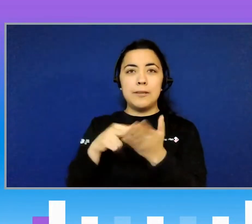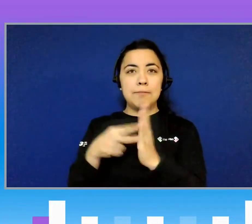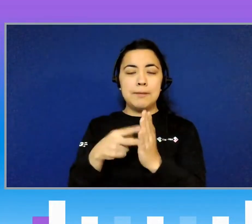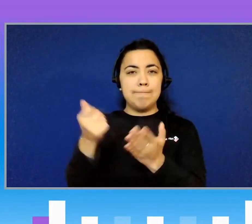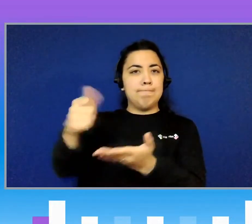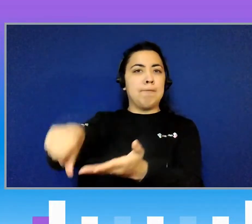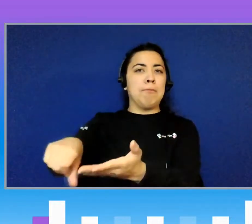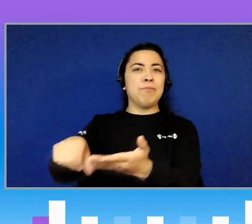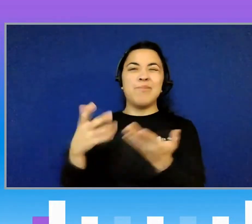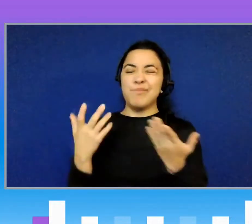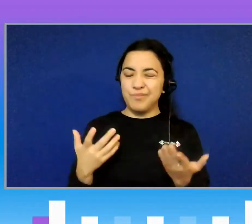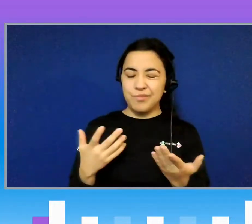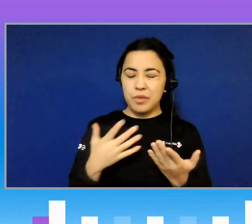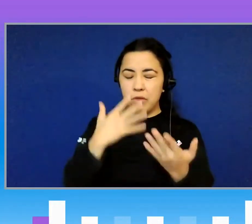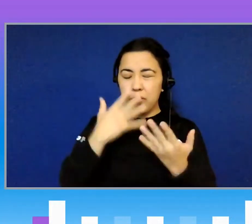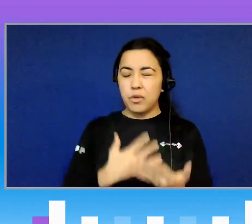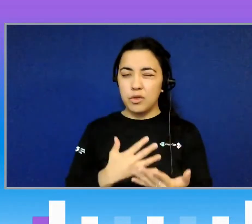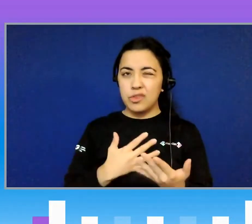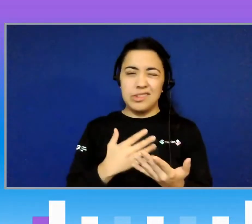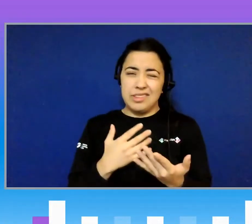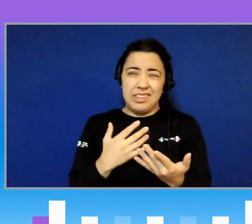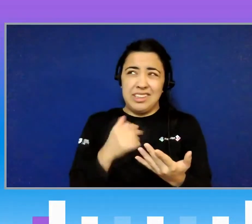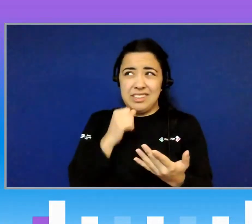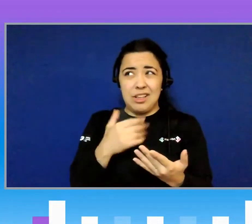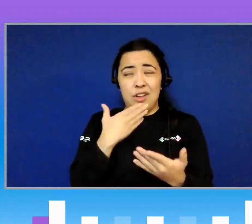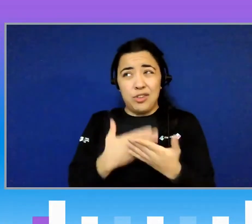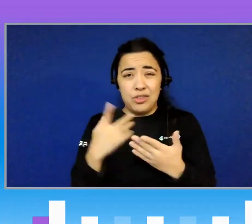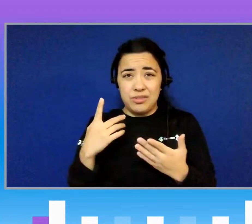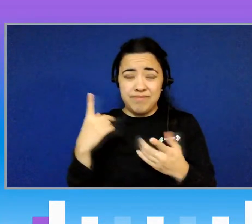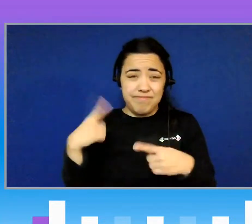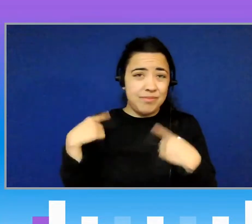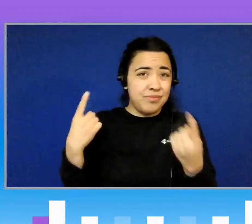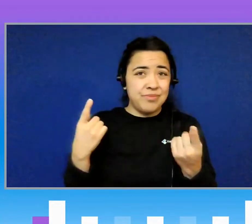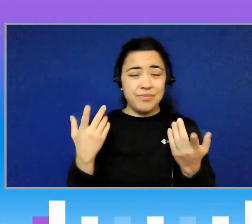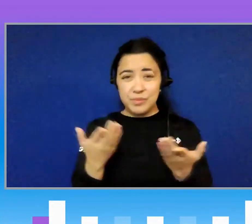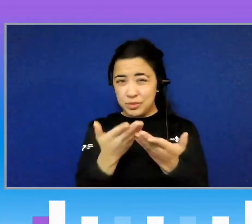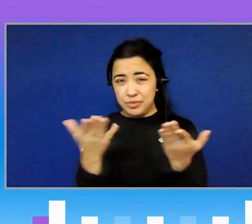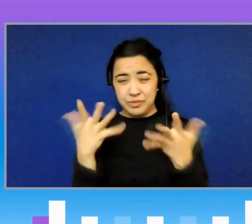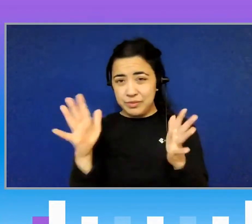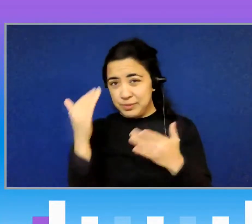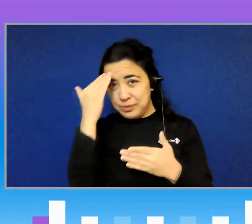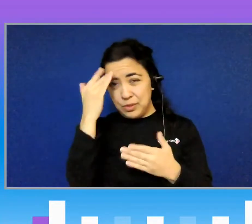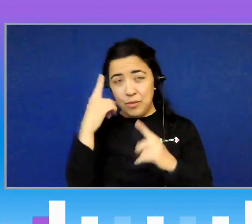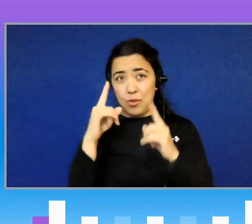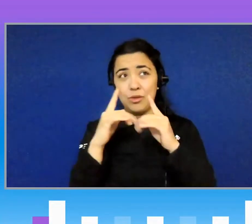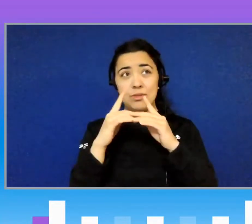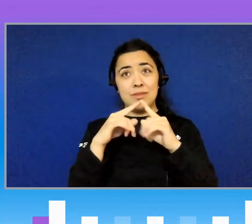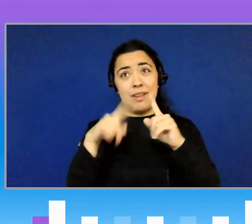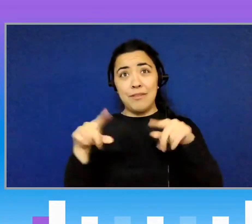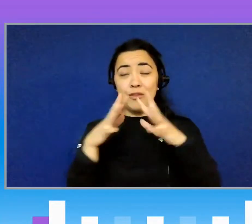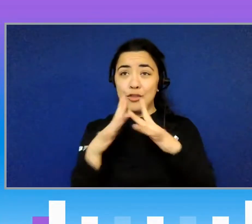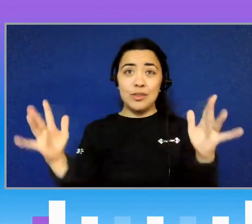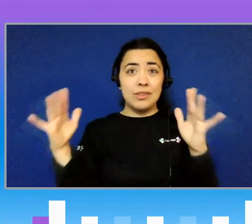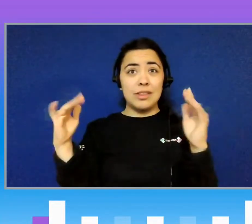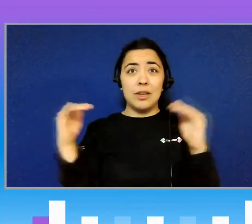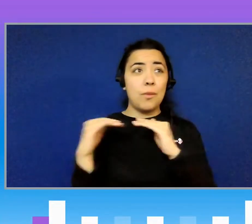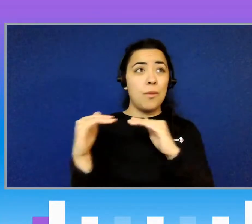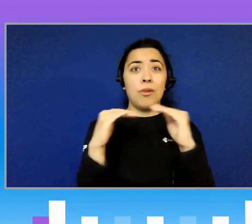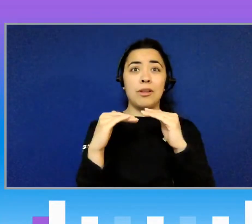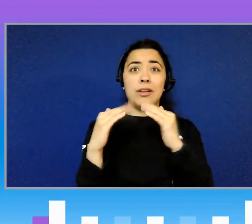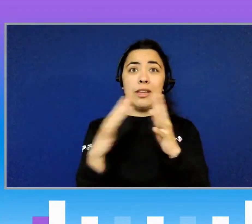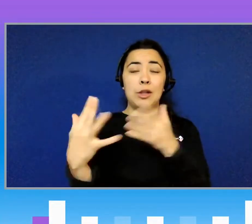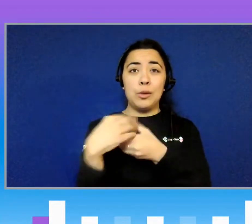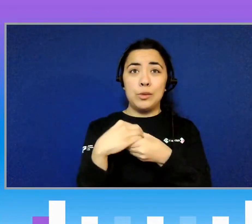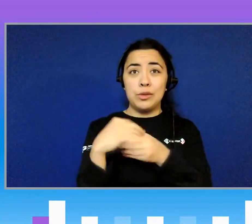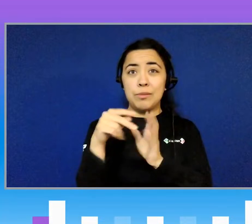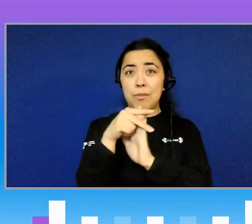Very unfortunately, not good times, as you all know, for diversity, equality, and inclusion inclusion policies. Back